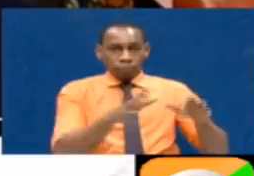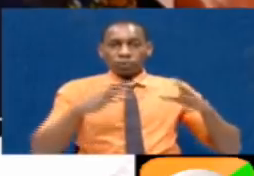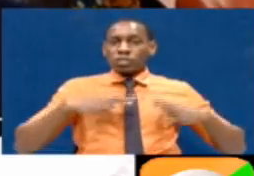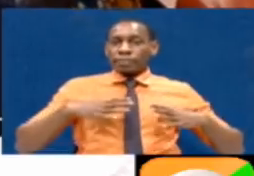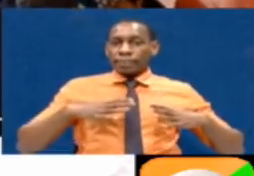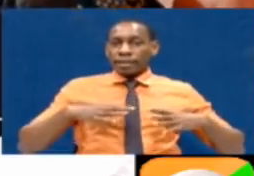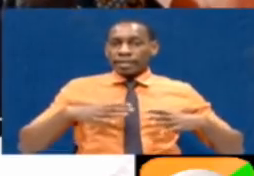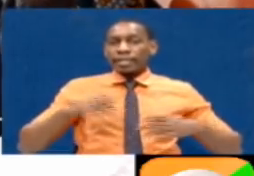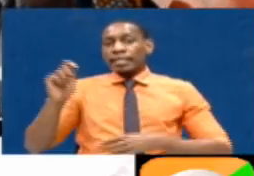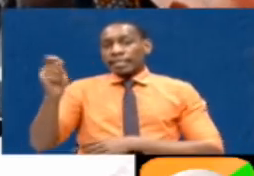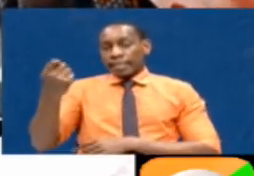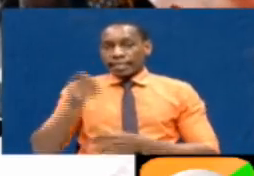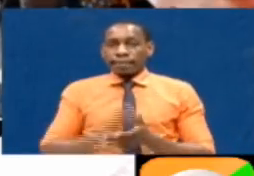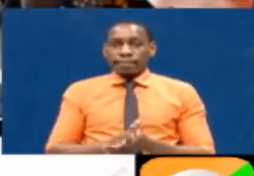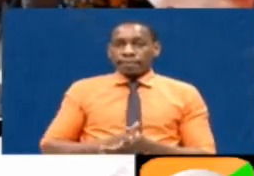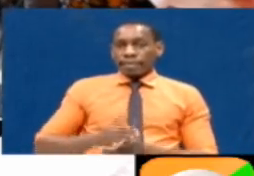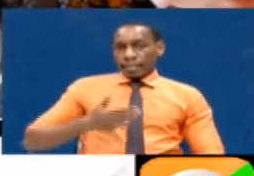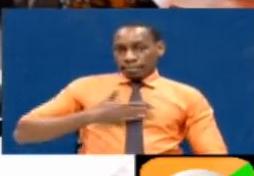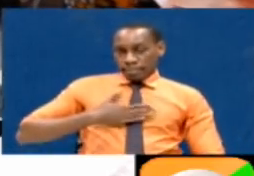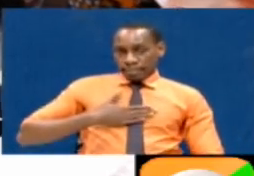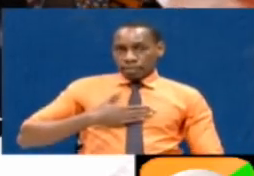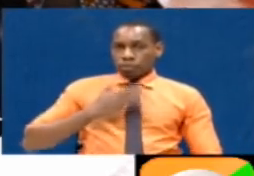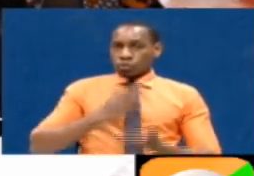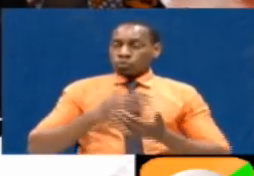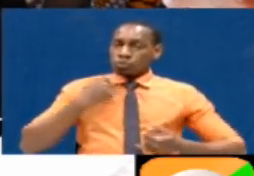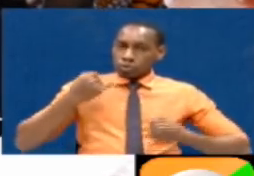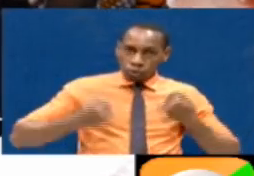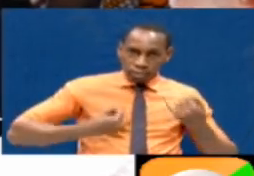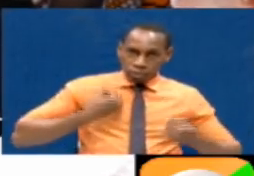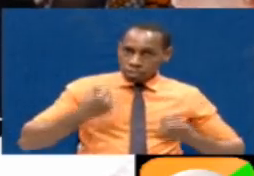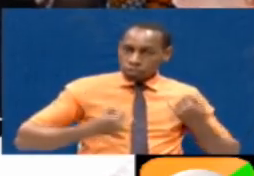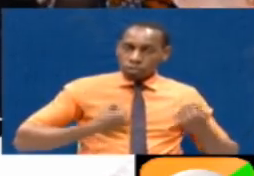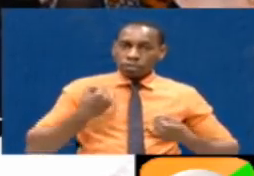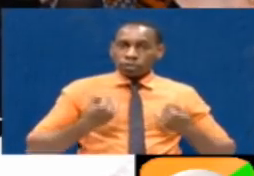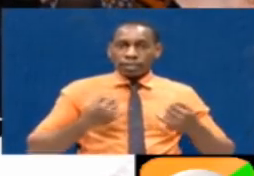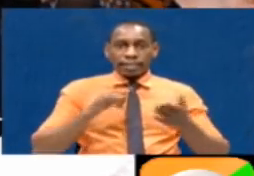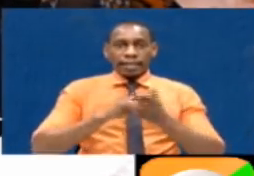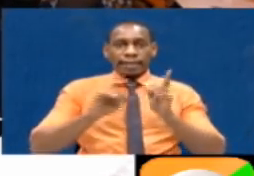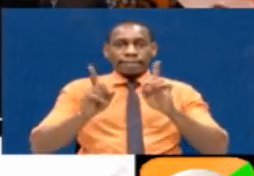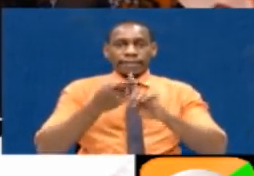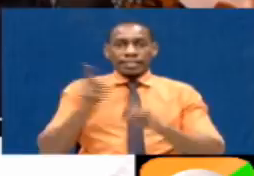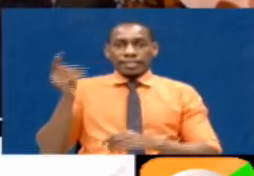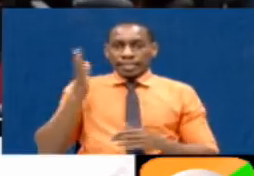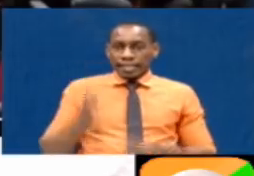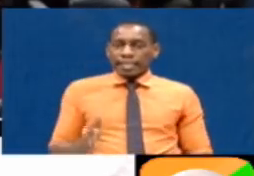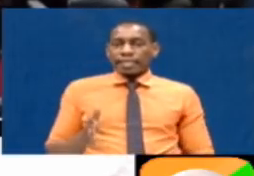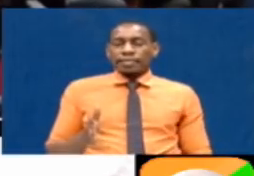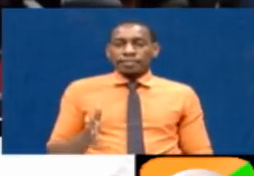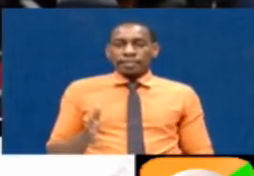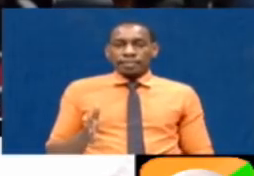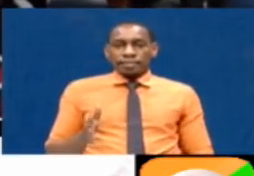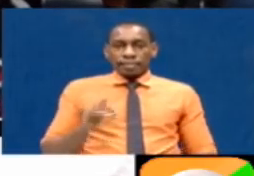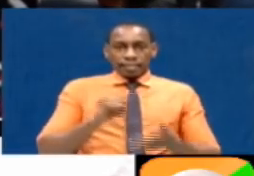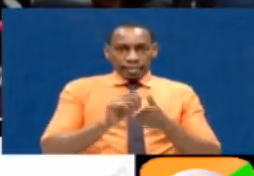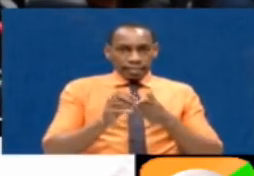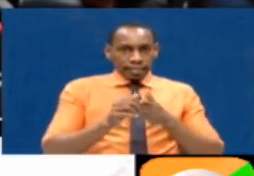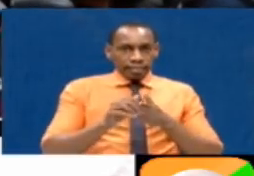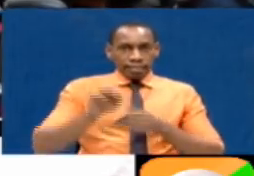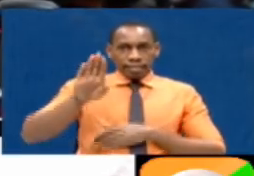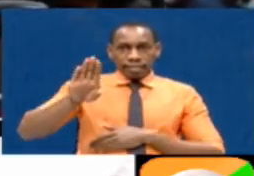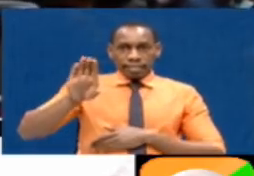pride for this country. So for me, I am delighted to be the first Kenyan to be the CEO